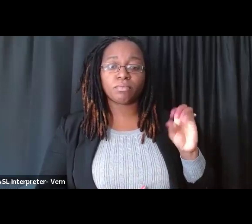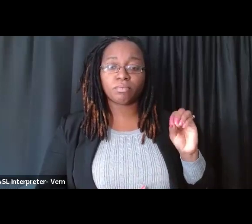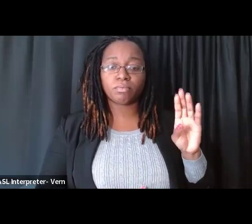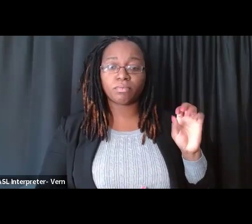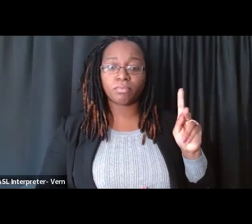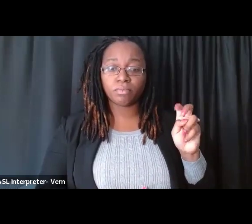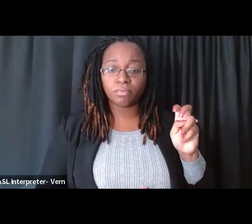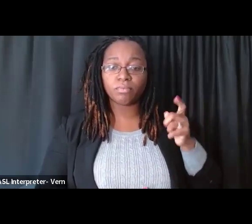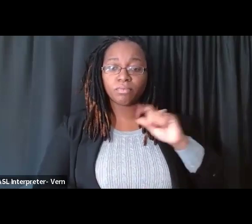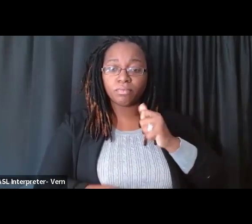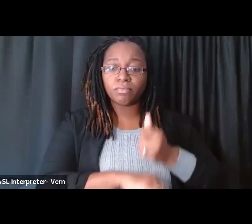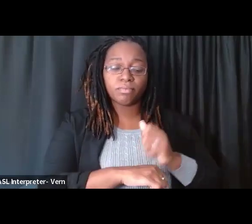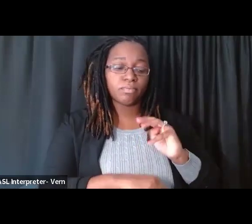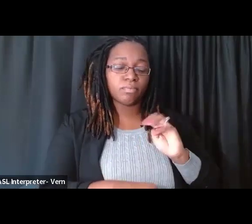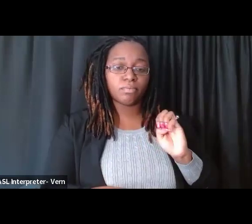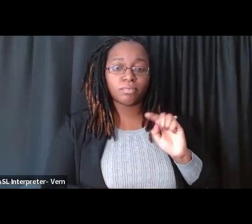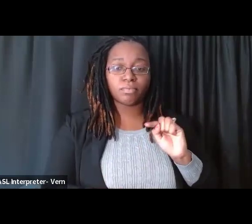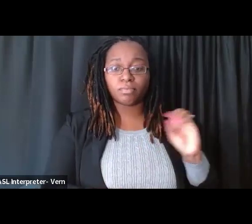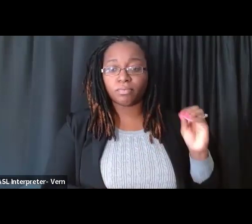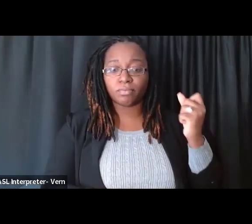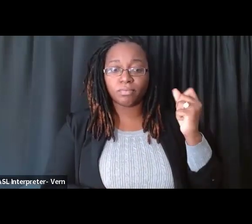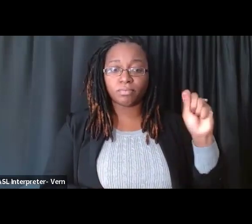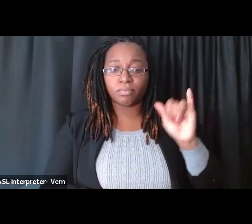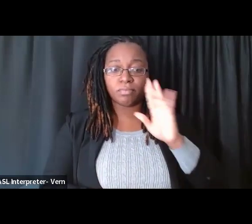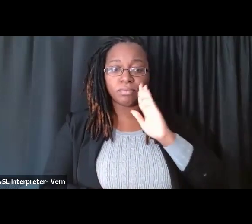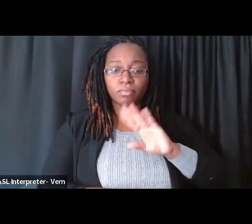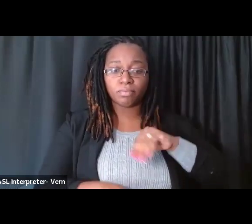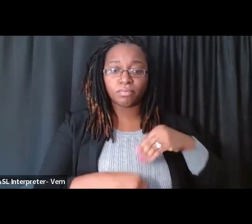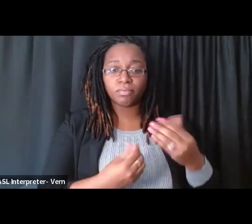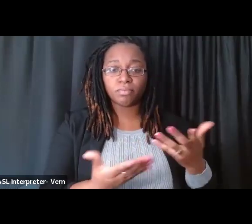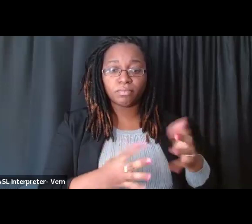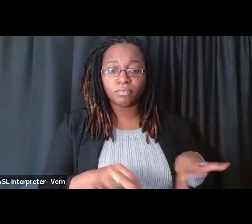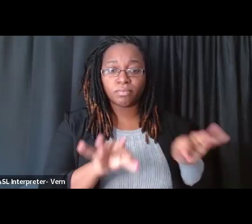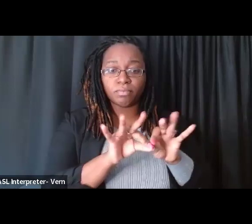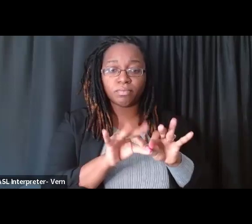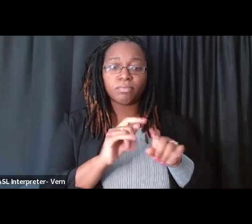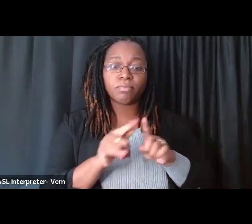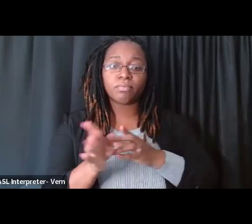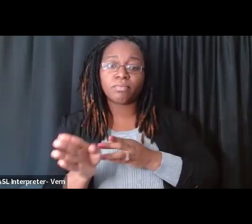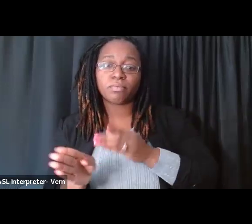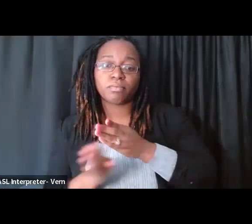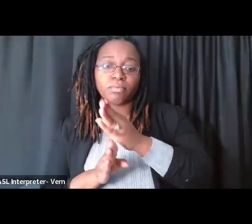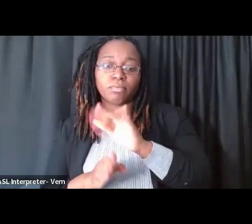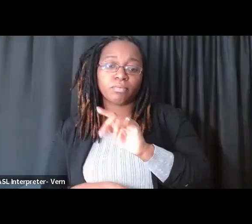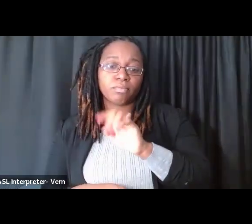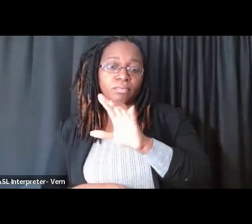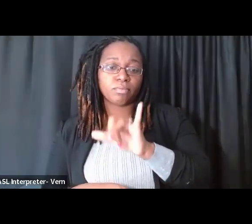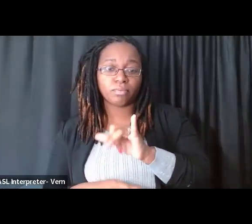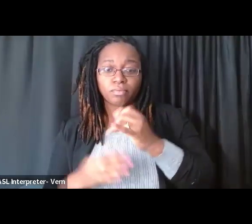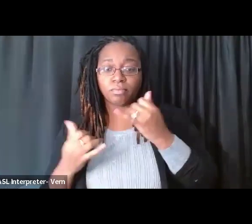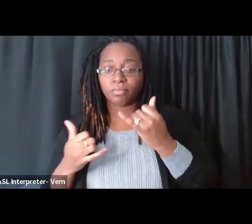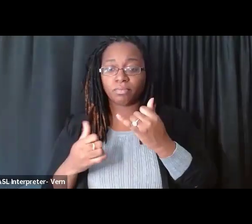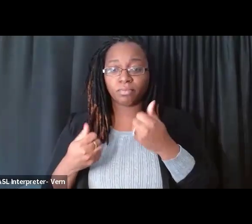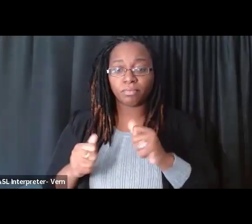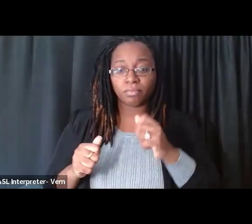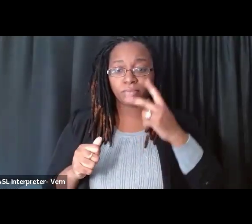intimacy its prominence. The field of intimacy practitioner work at its inception also overlooked many of the ideas around